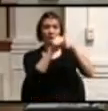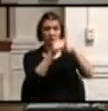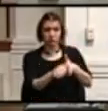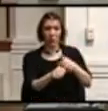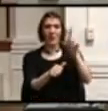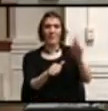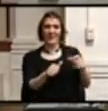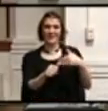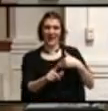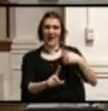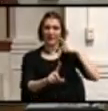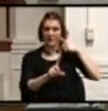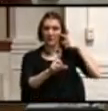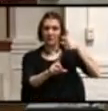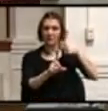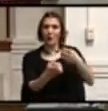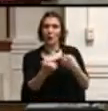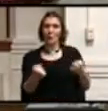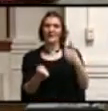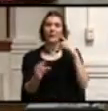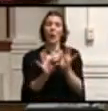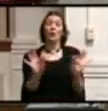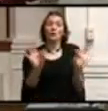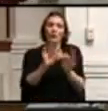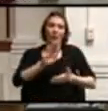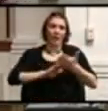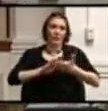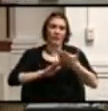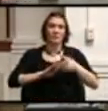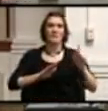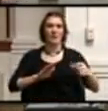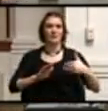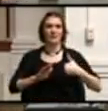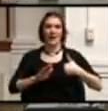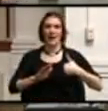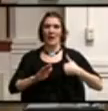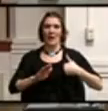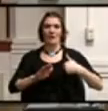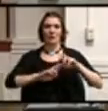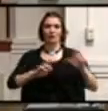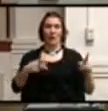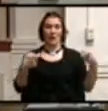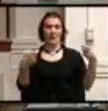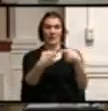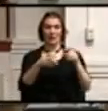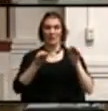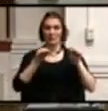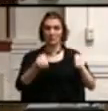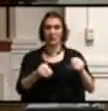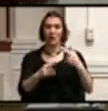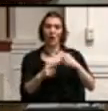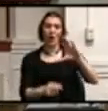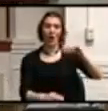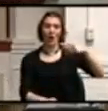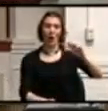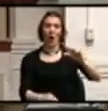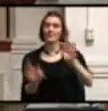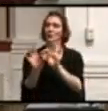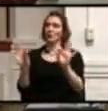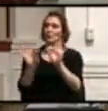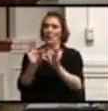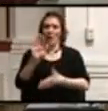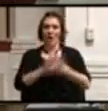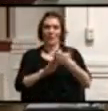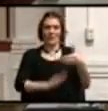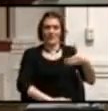single out specific equipment that they call critical operations for critical operations power system. It's called COPS. So we're in the